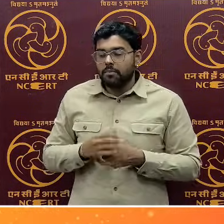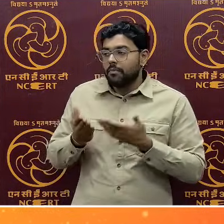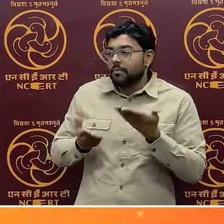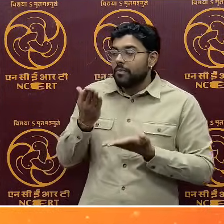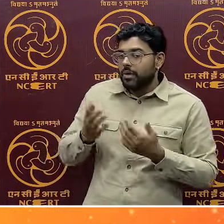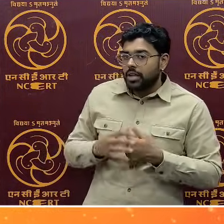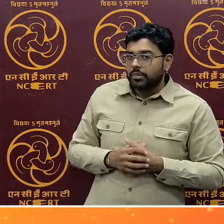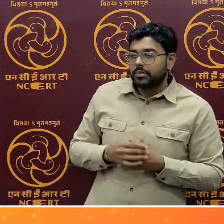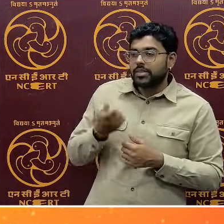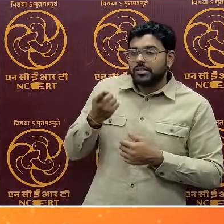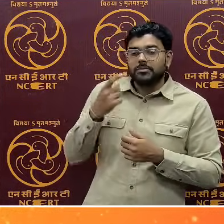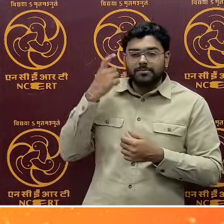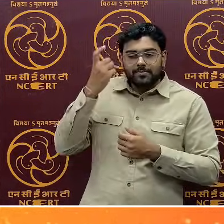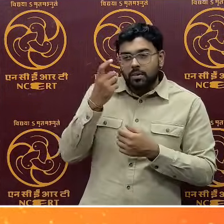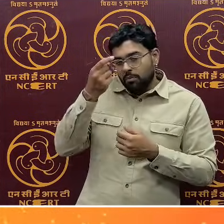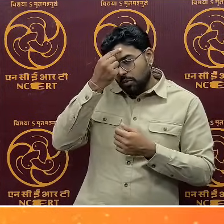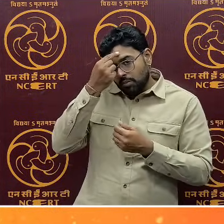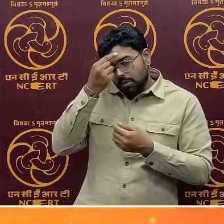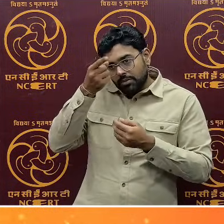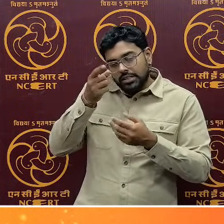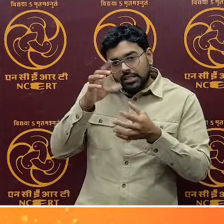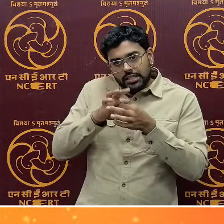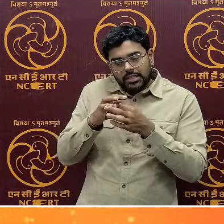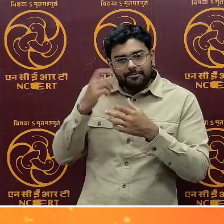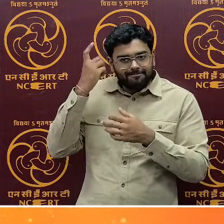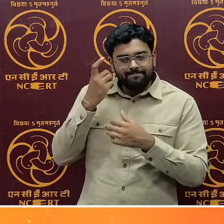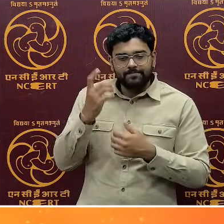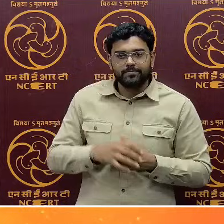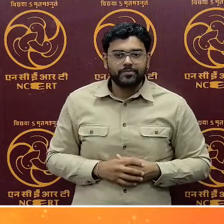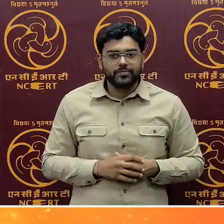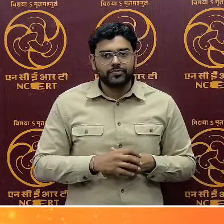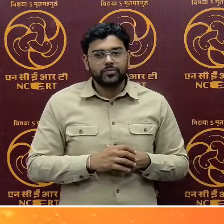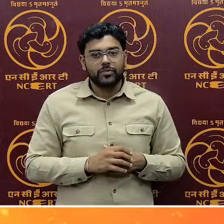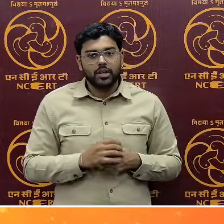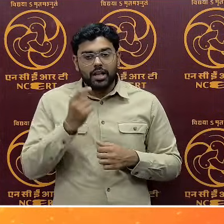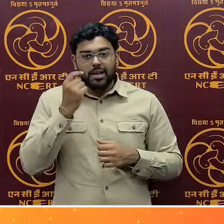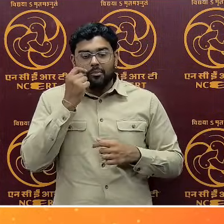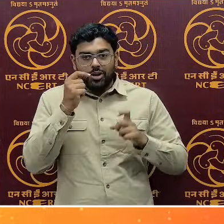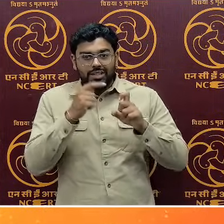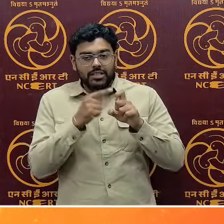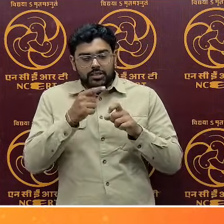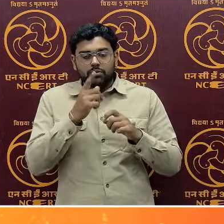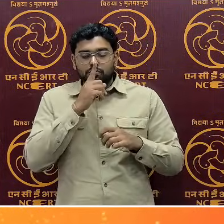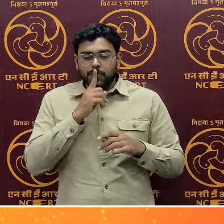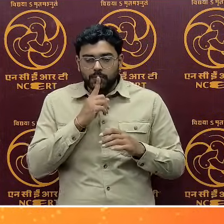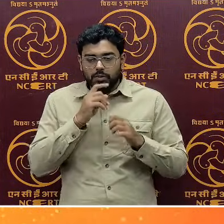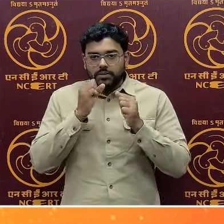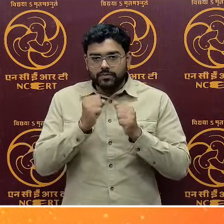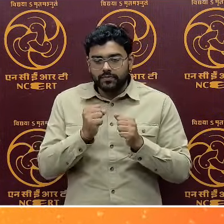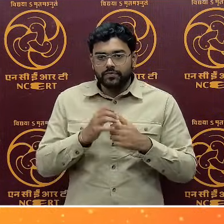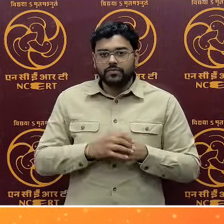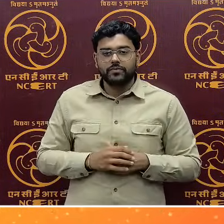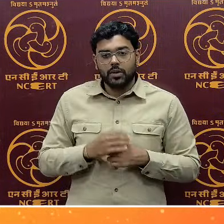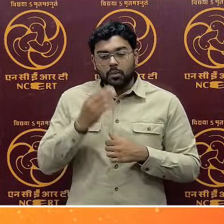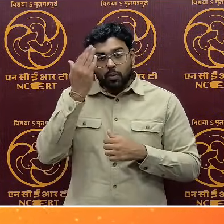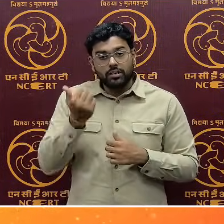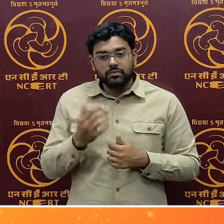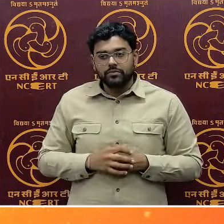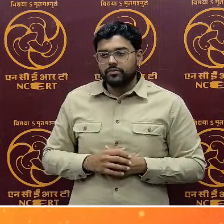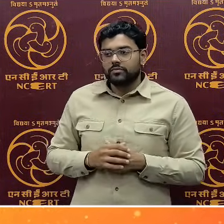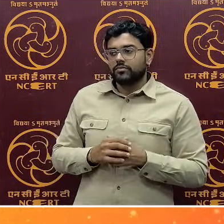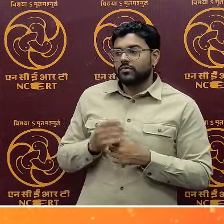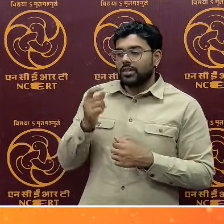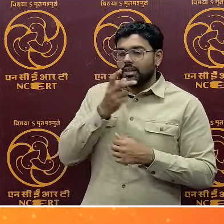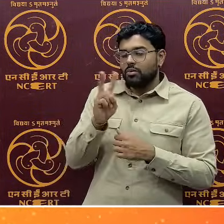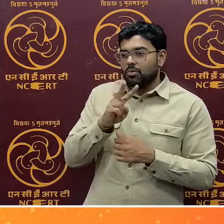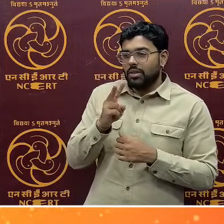thinking about that unsolved mystery. Encyclopedia sat quietly at the dinner table because He was listening to parents'